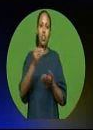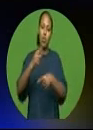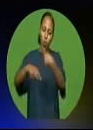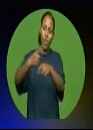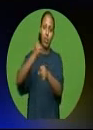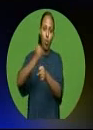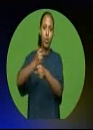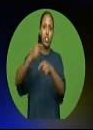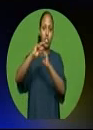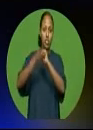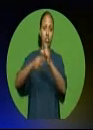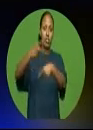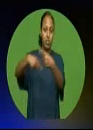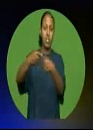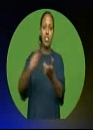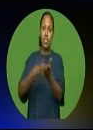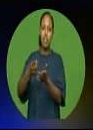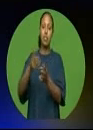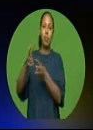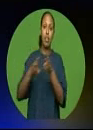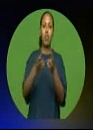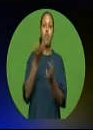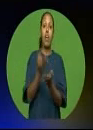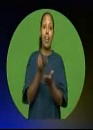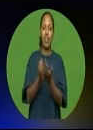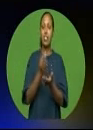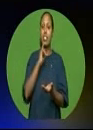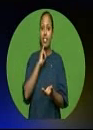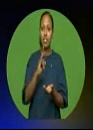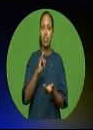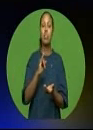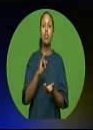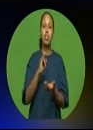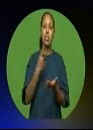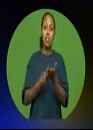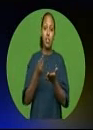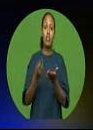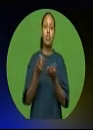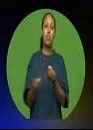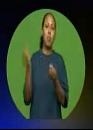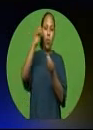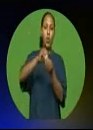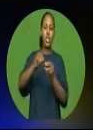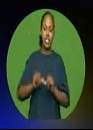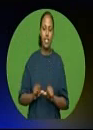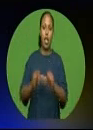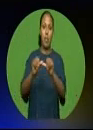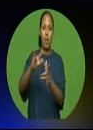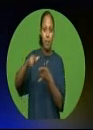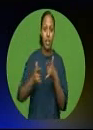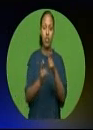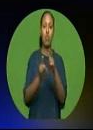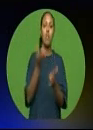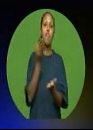operation. This method of financing is a sound and more stable method